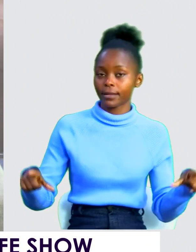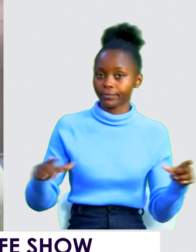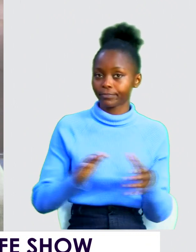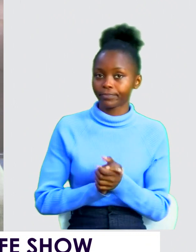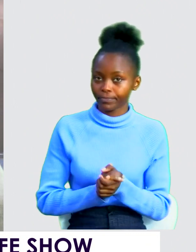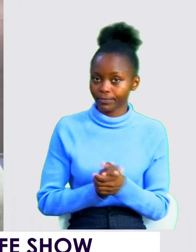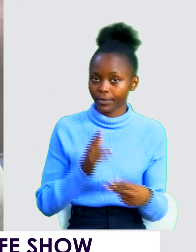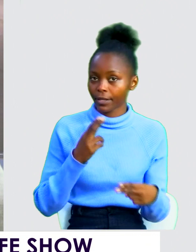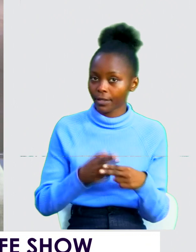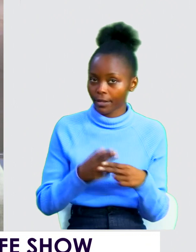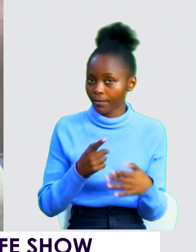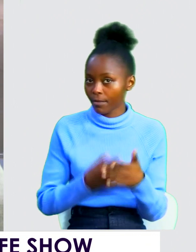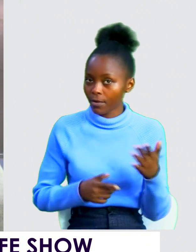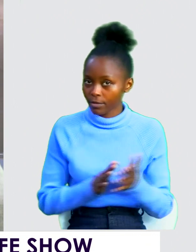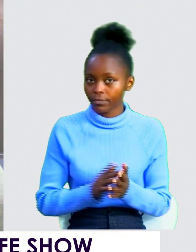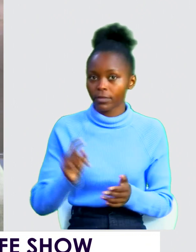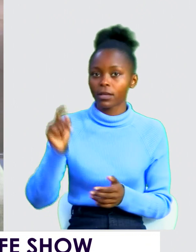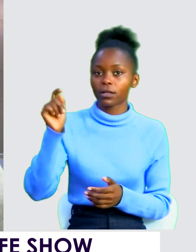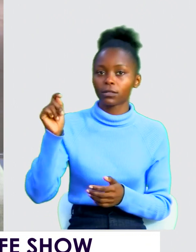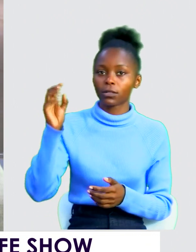called Tonga.